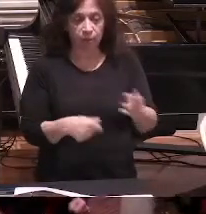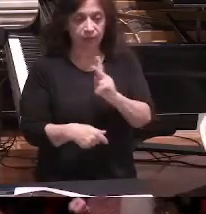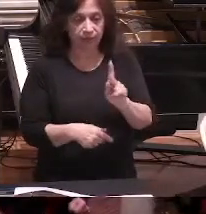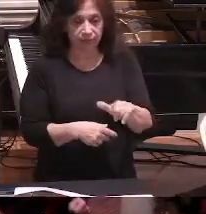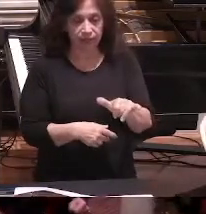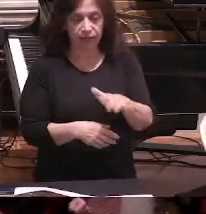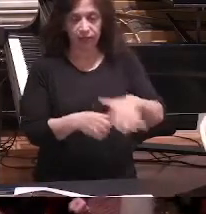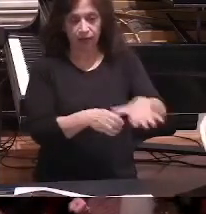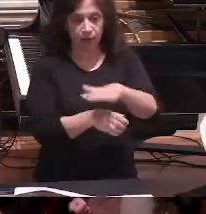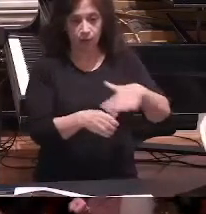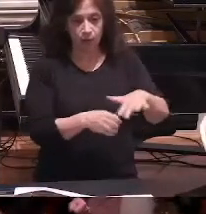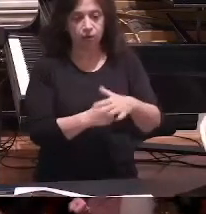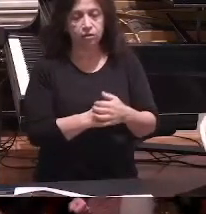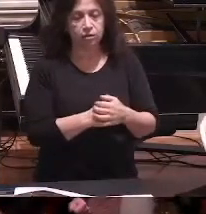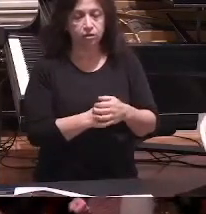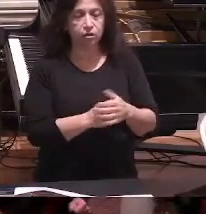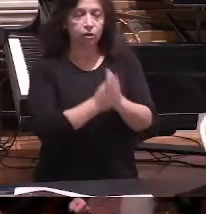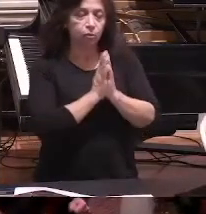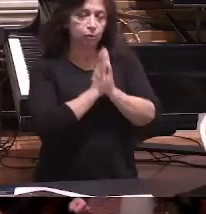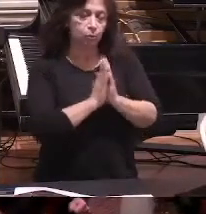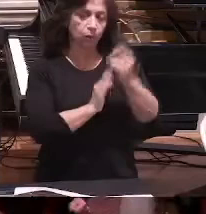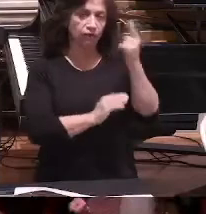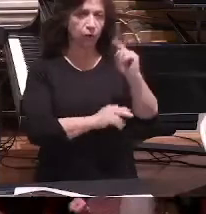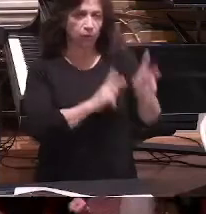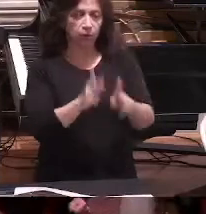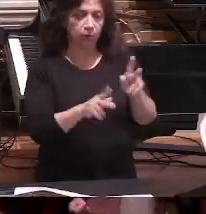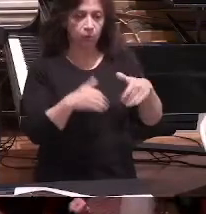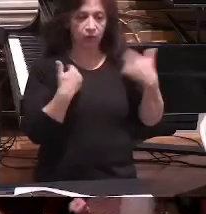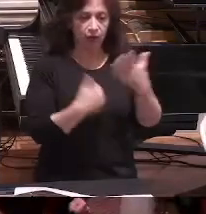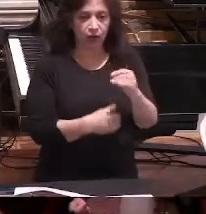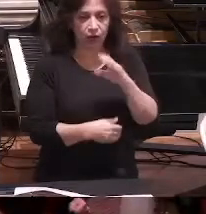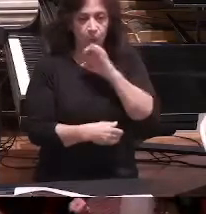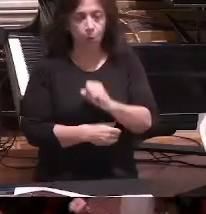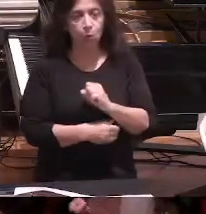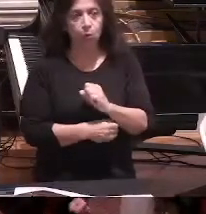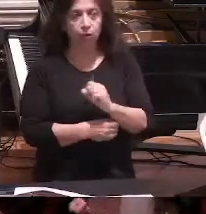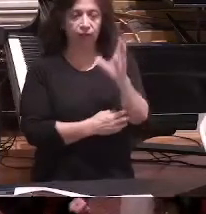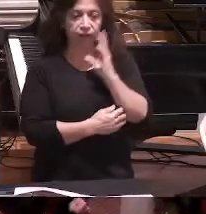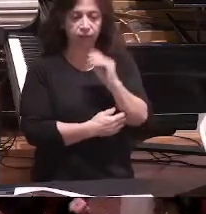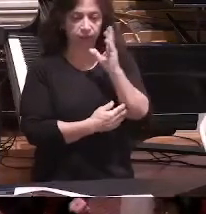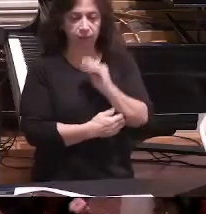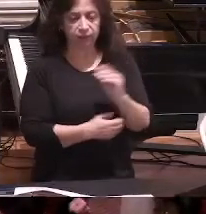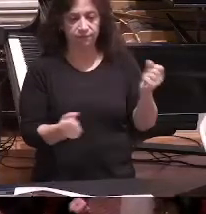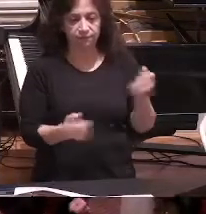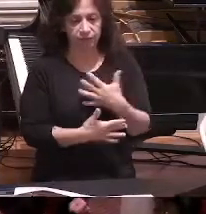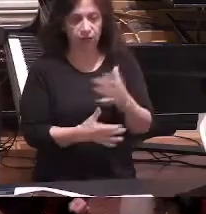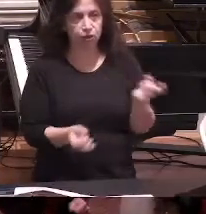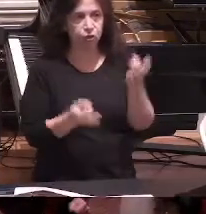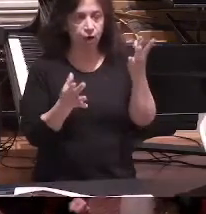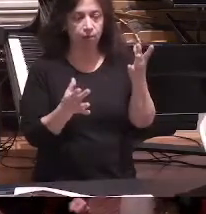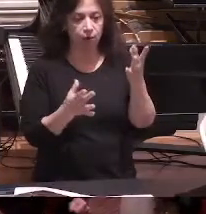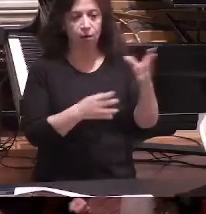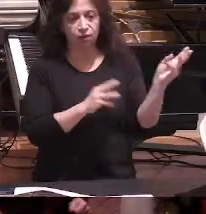area. We pray for all those, young and old, who experienced the fear and trauma of